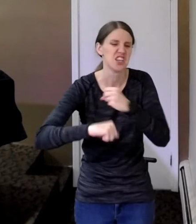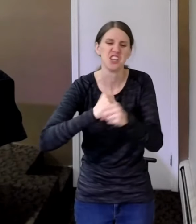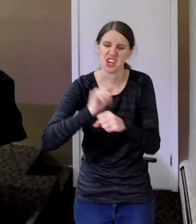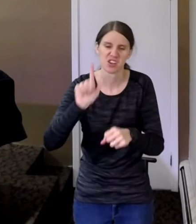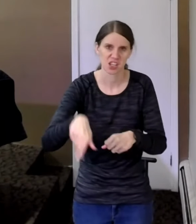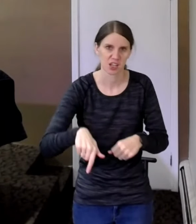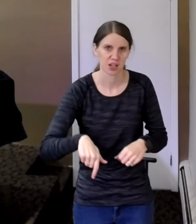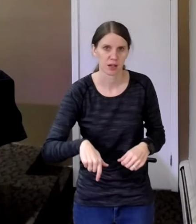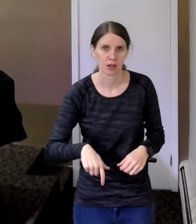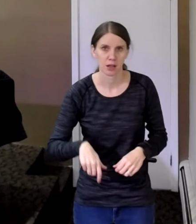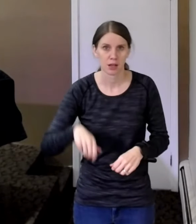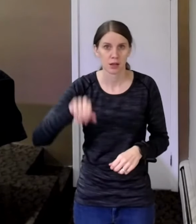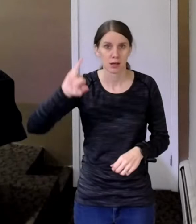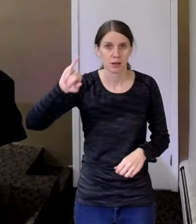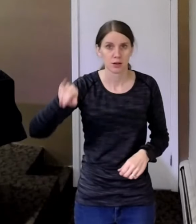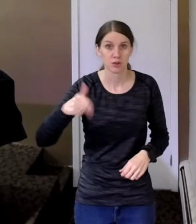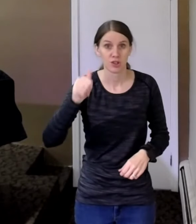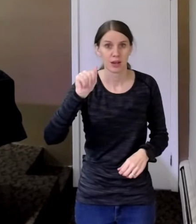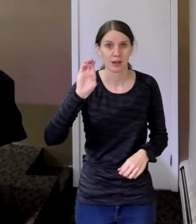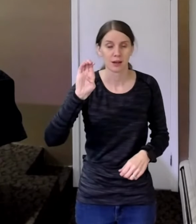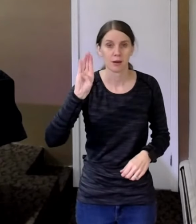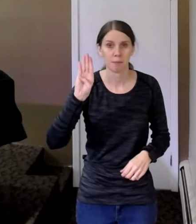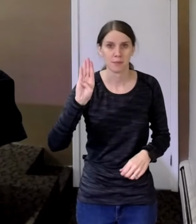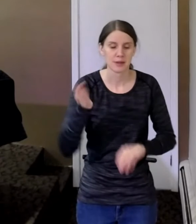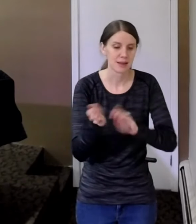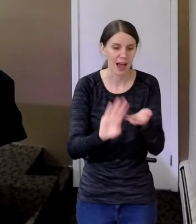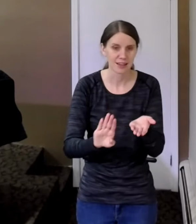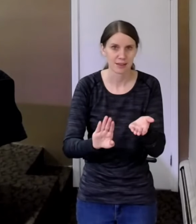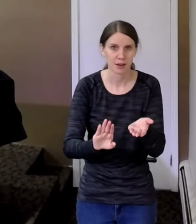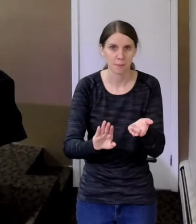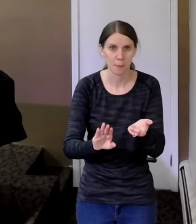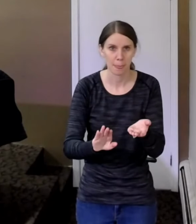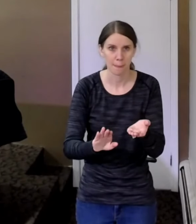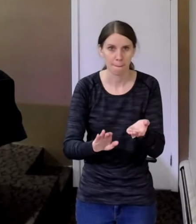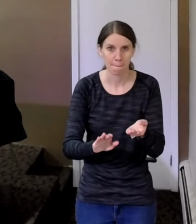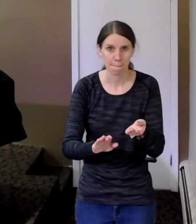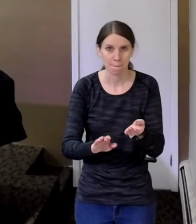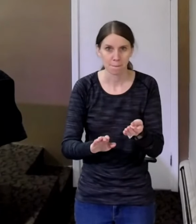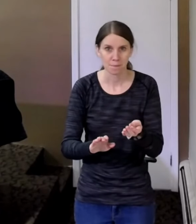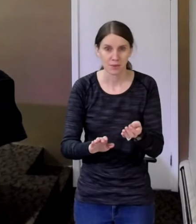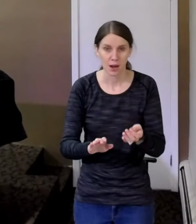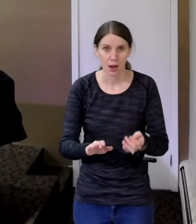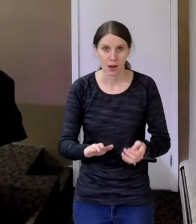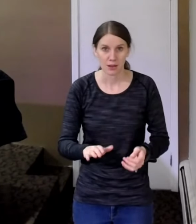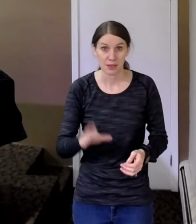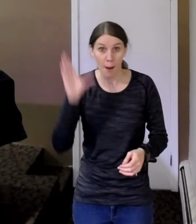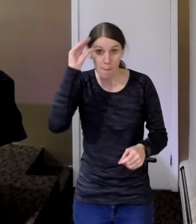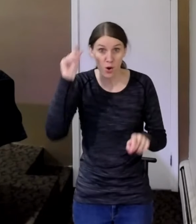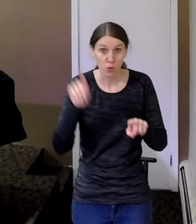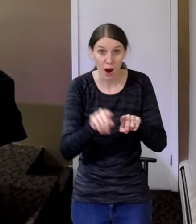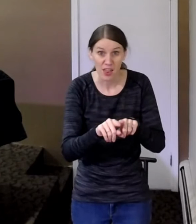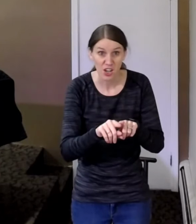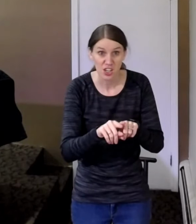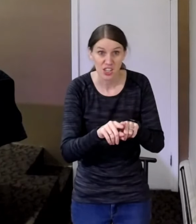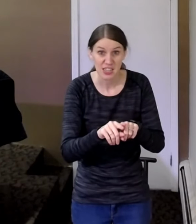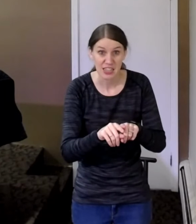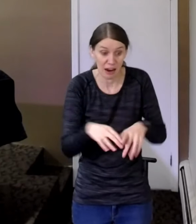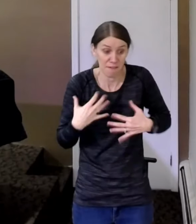Jacob dies, the brothers are still filled with fear, thinking that, okay, since Dad died,